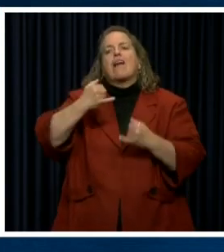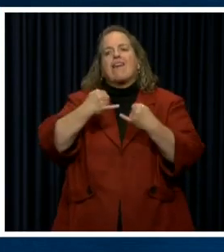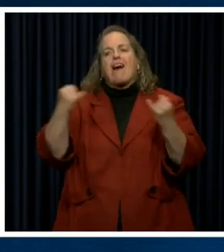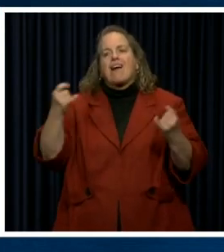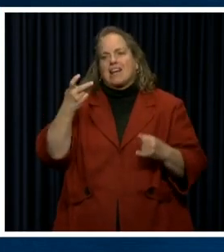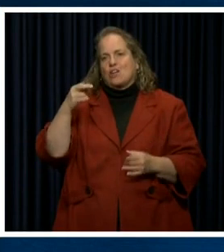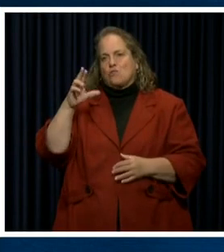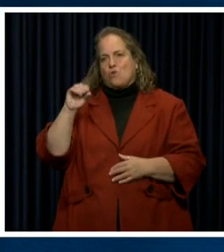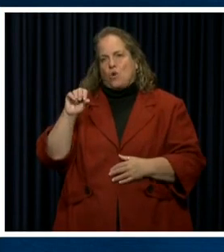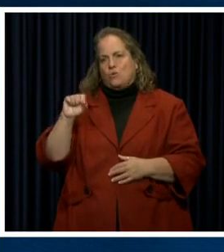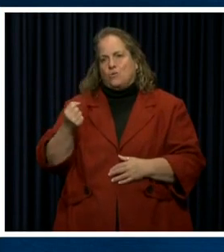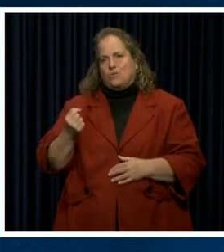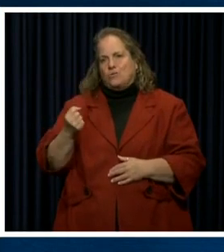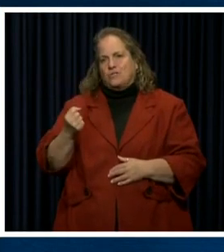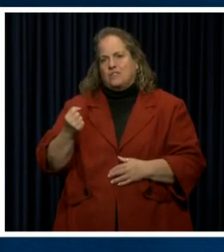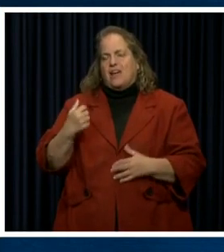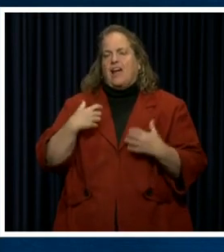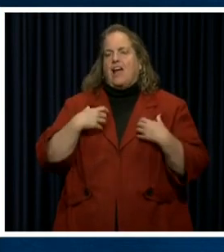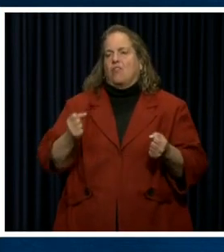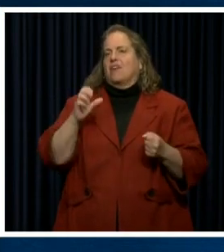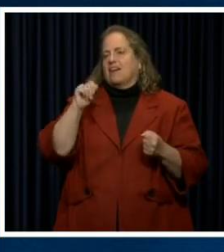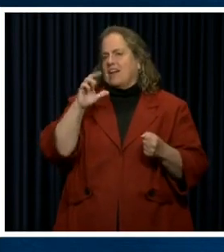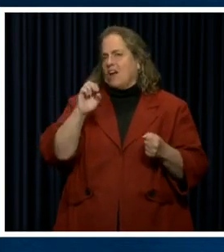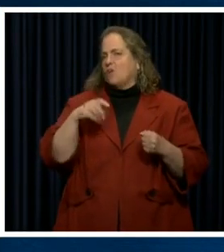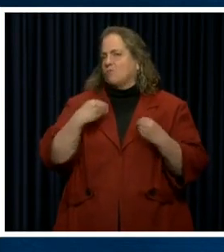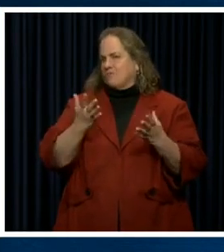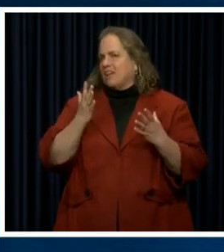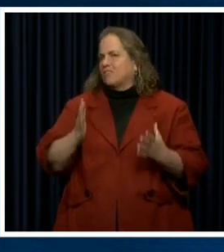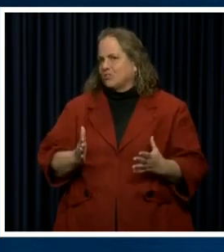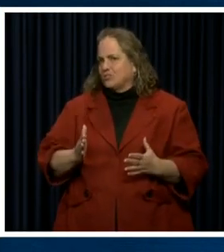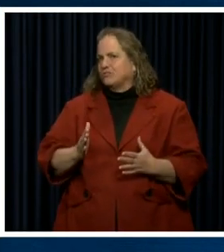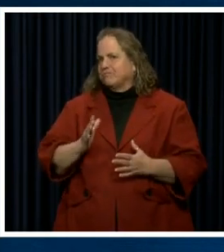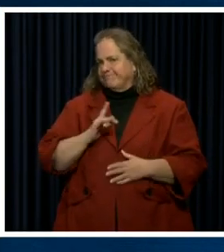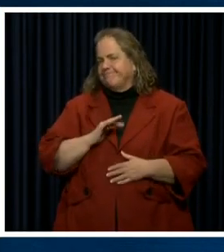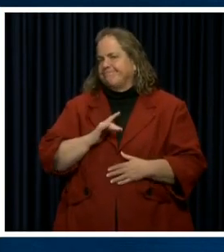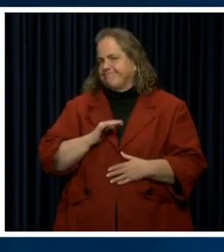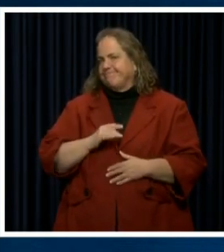have a lot of them. Here are healthcare providers.